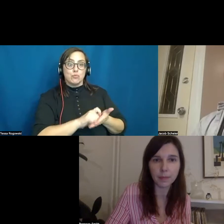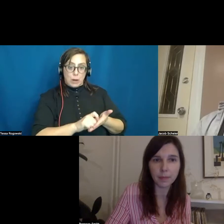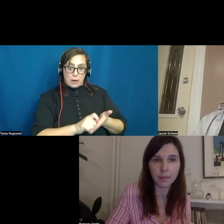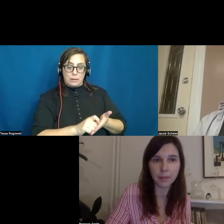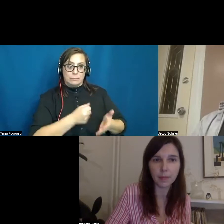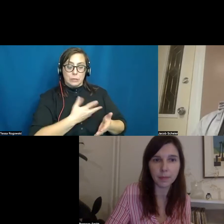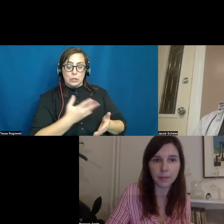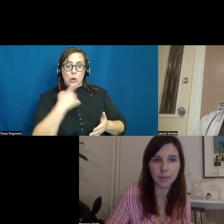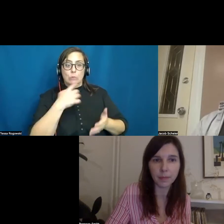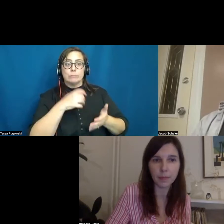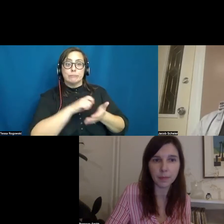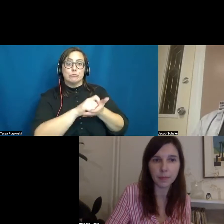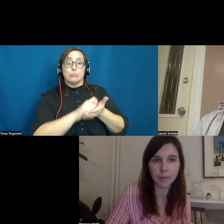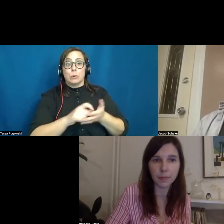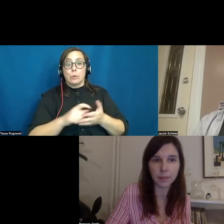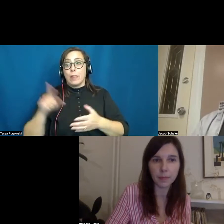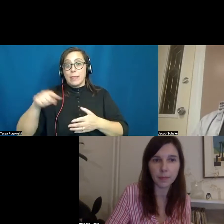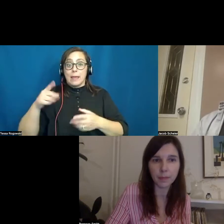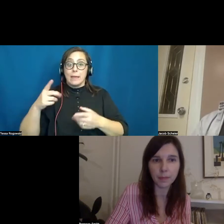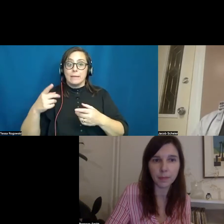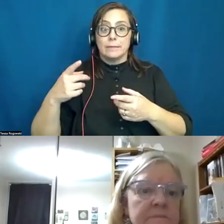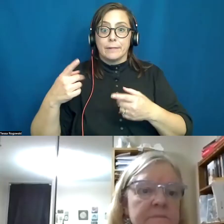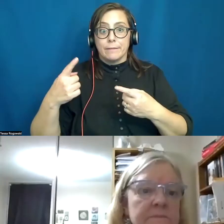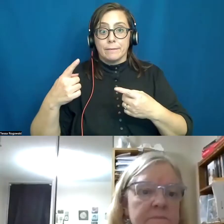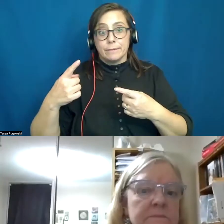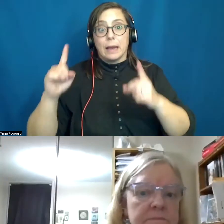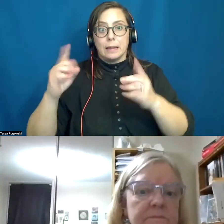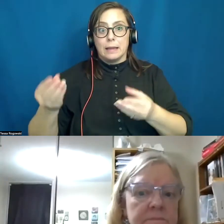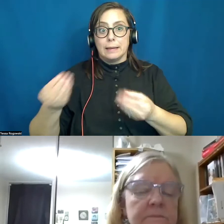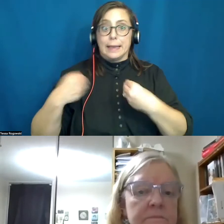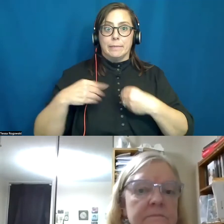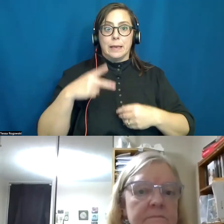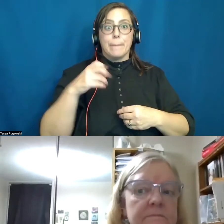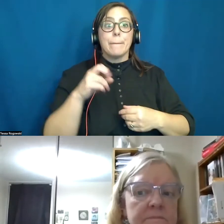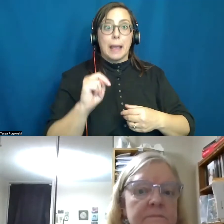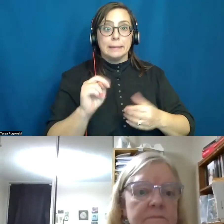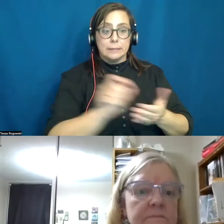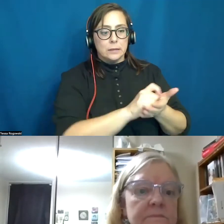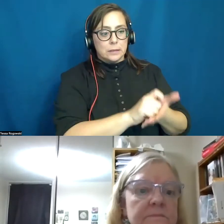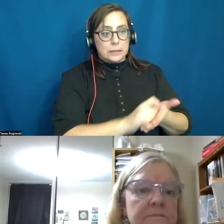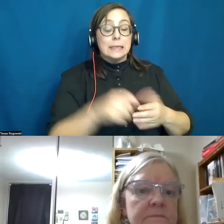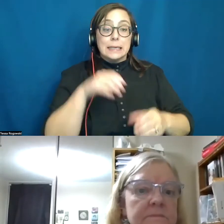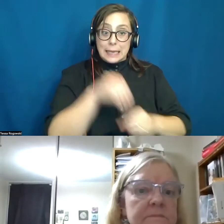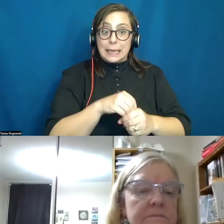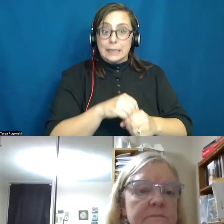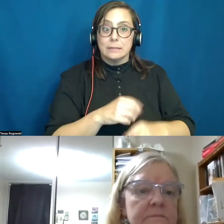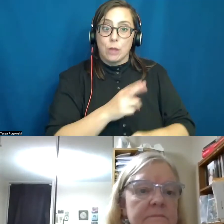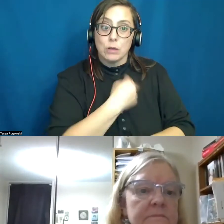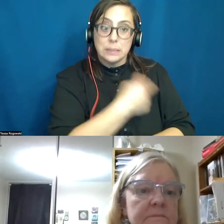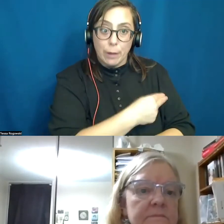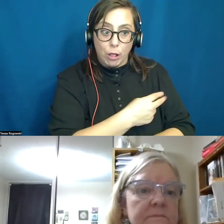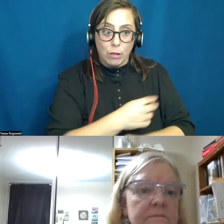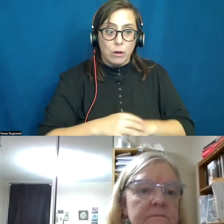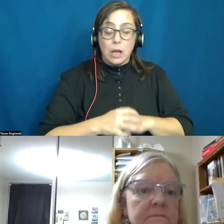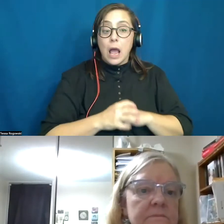scribbled when they eventually would allow me to have a pen, were written actually in a psych word. I had never, at that point in my life, I'd never